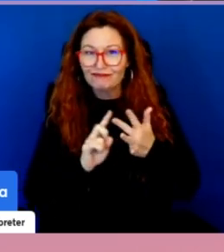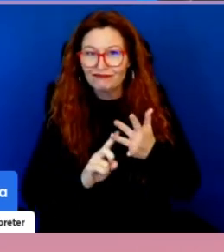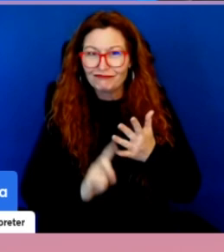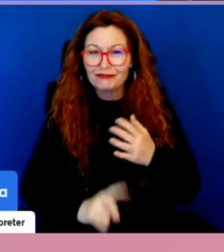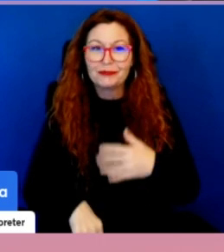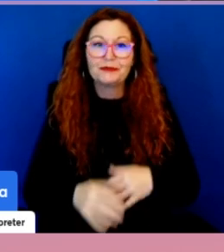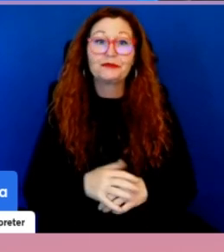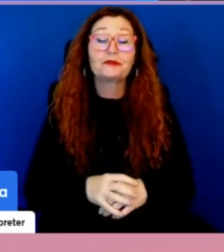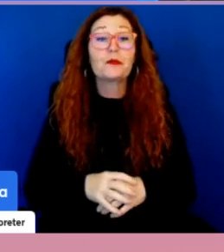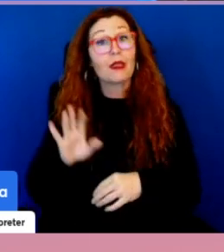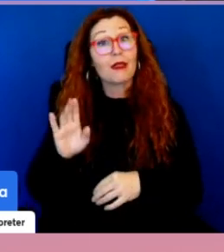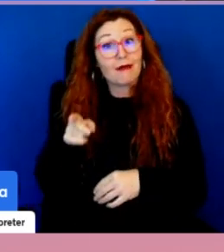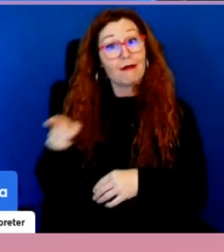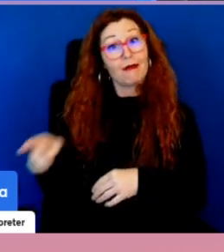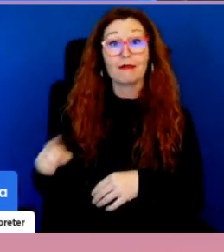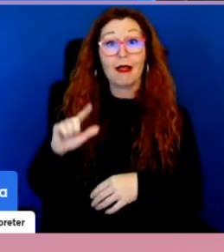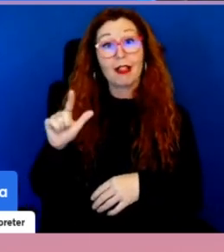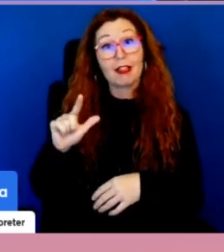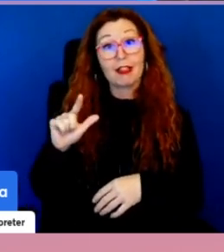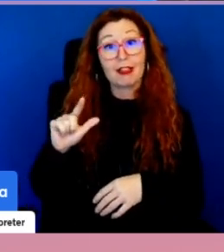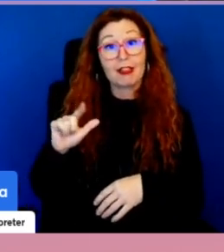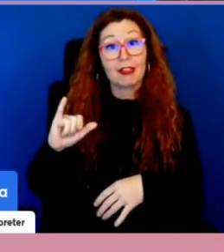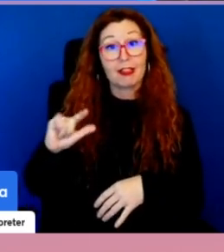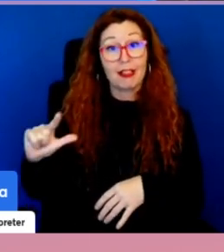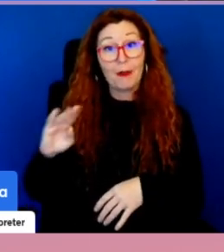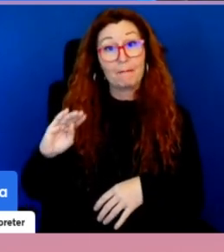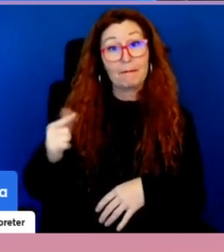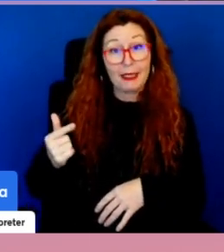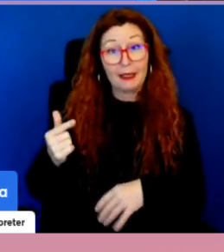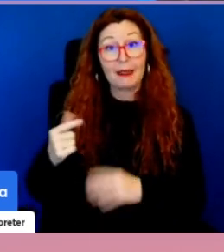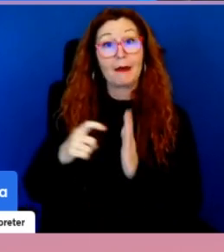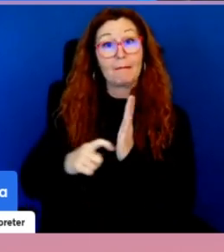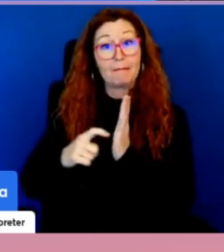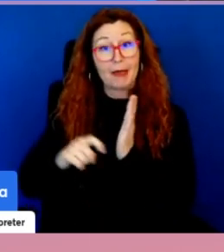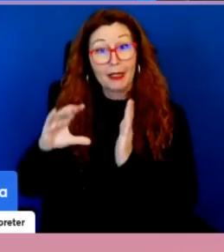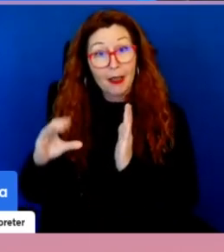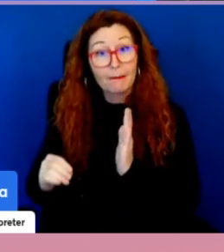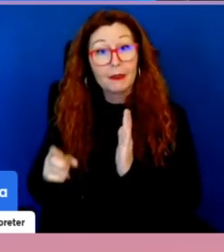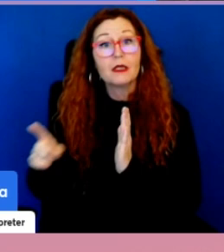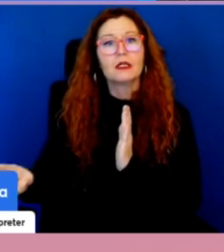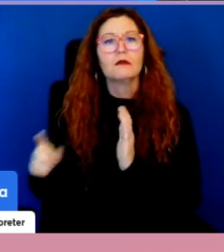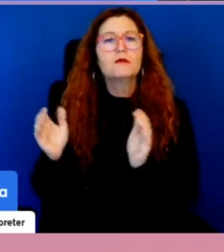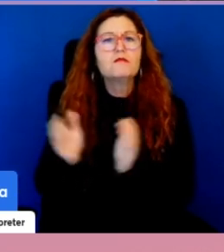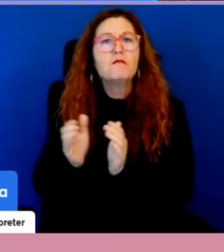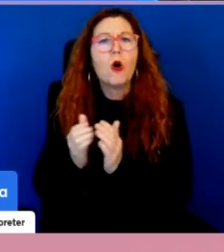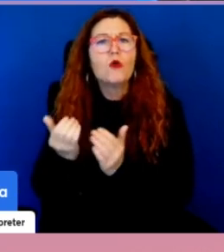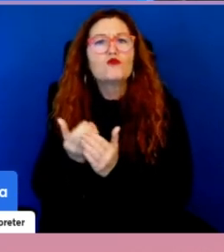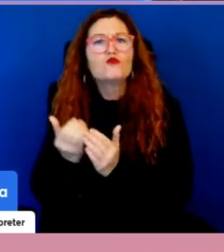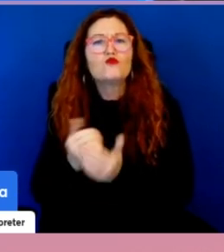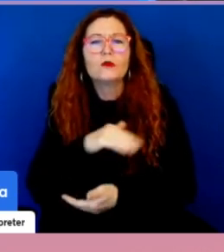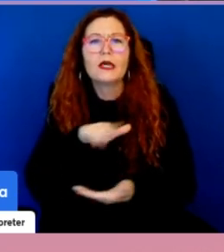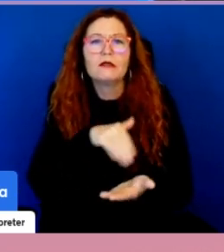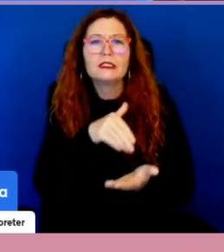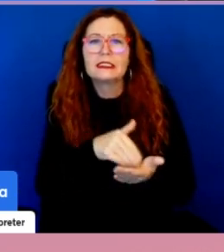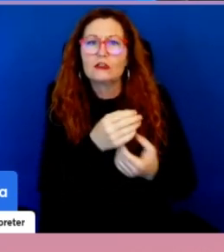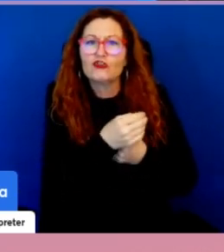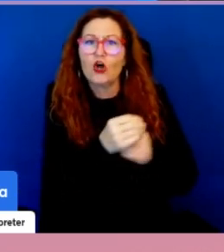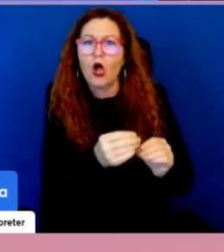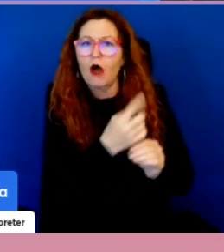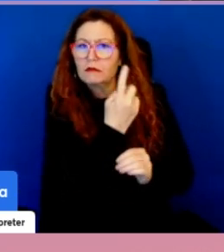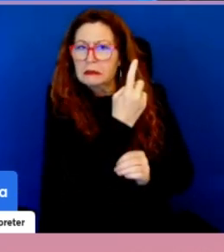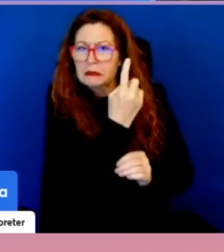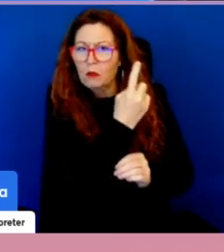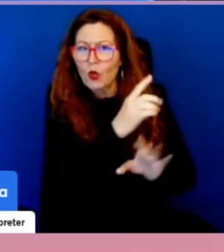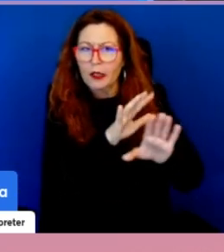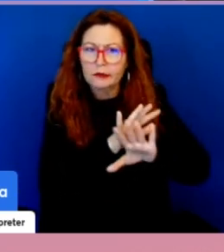Mining Company, relatively new company. They've got a centralized urban office, some city somewhere, and they've got all these remote sites popping up